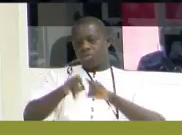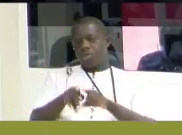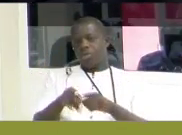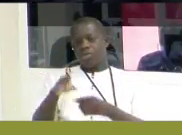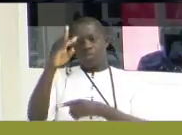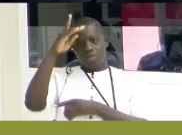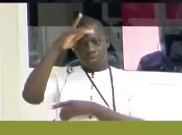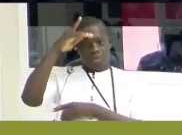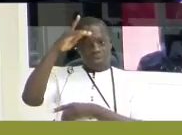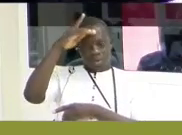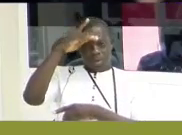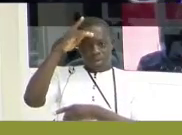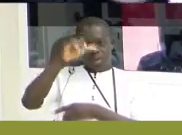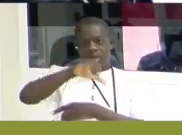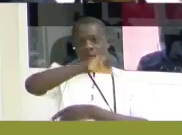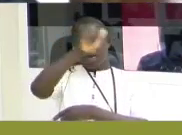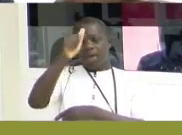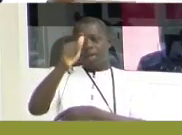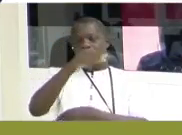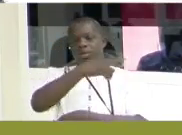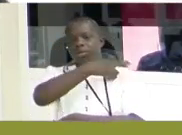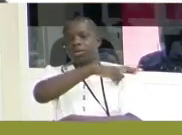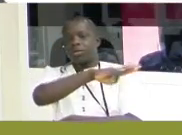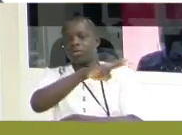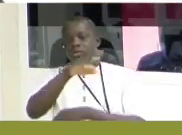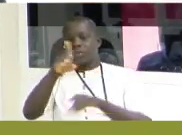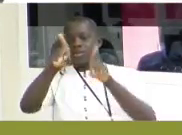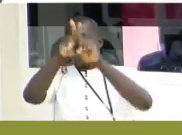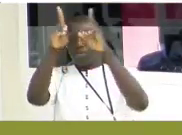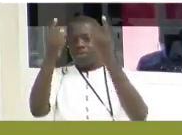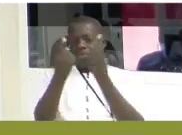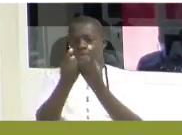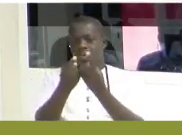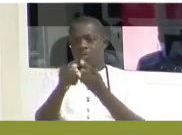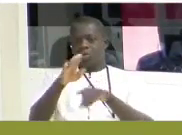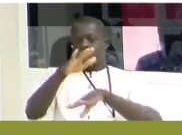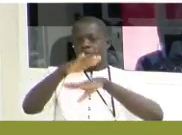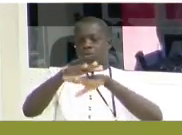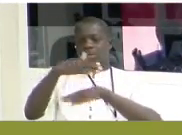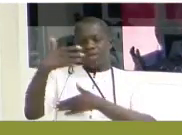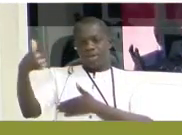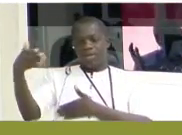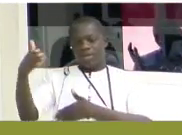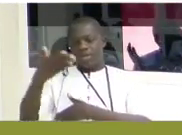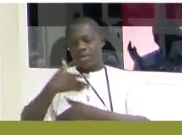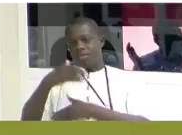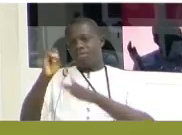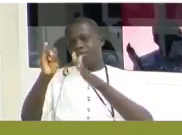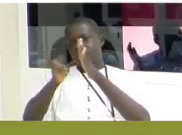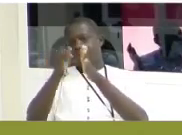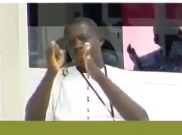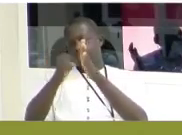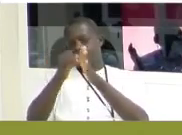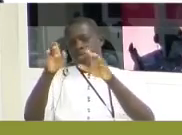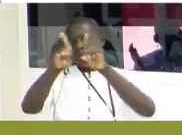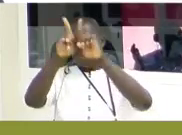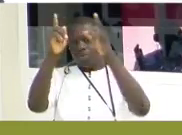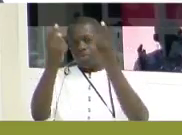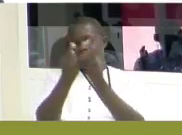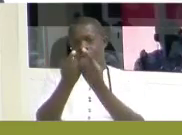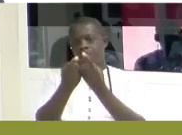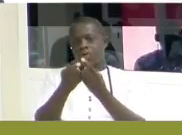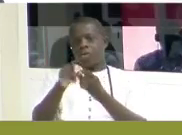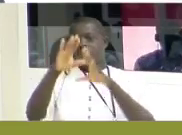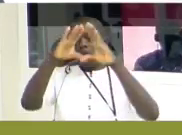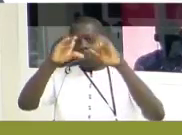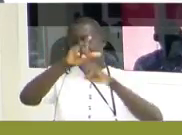and religious department. On the extreme right is where you have the investigations department. Then the officer commanding at the